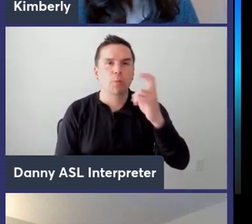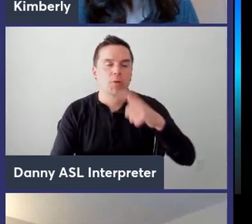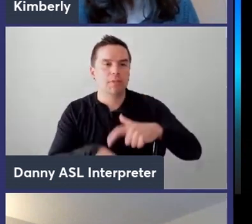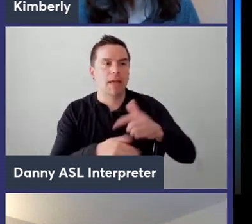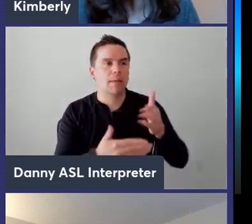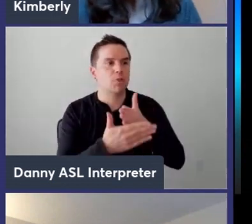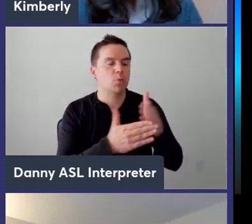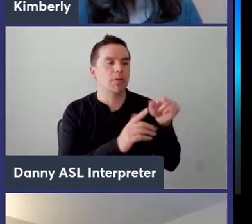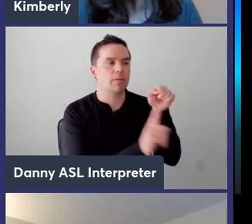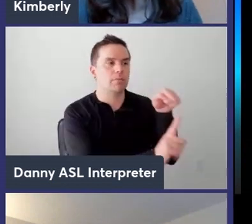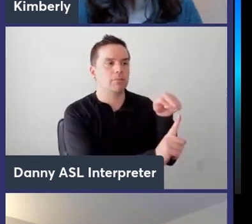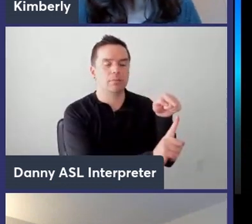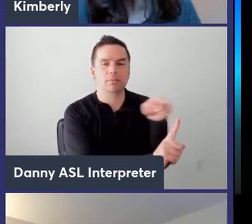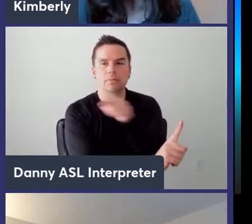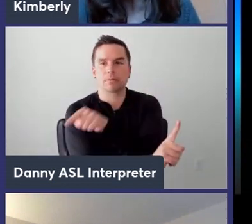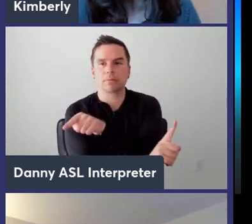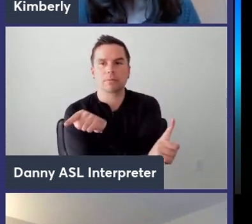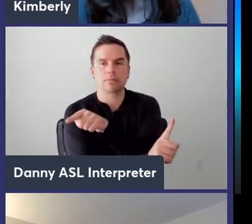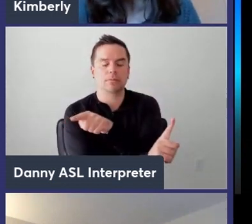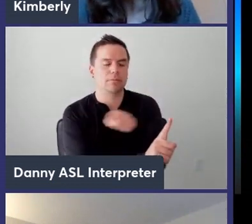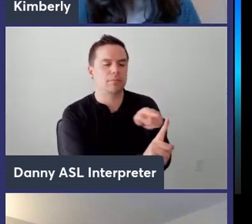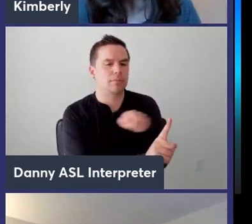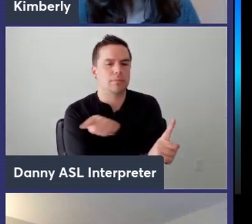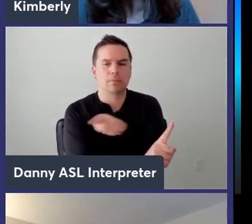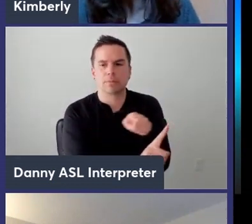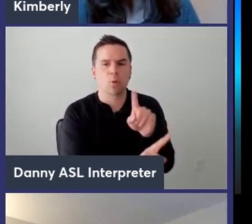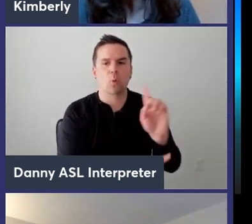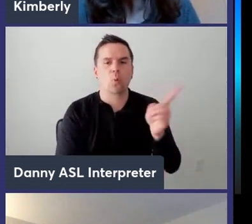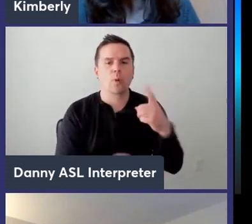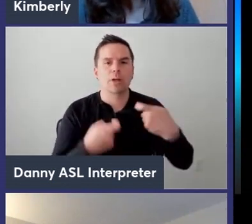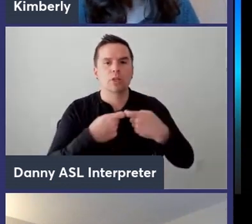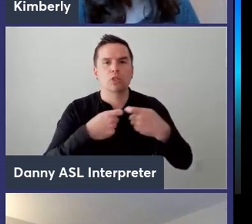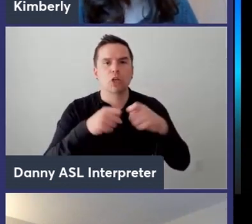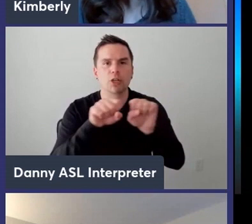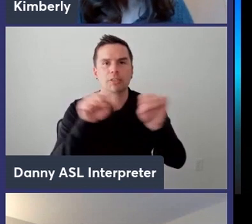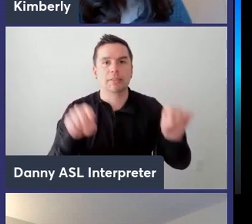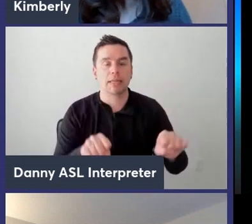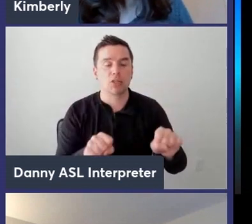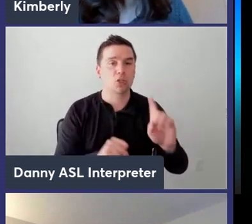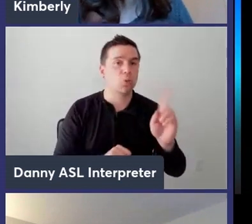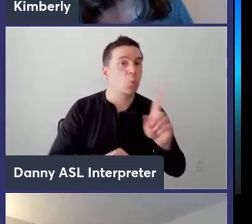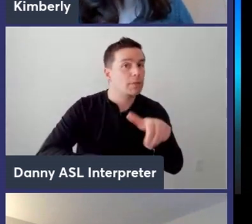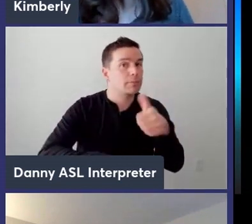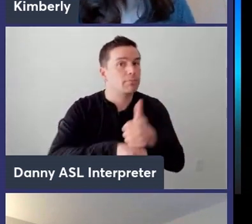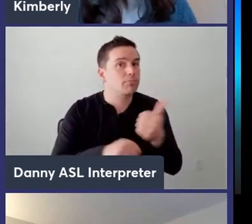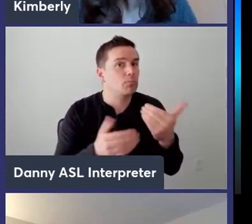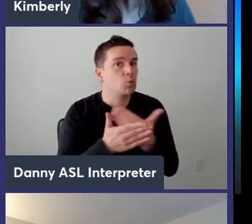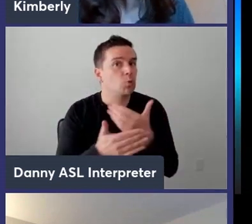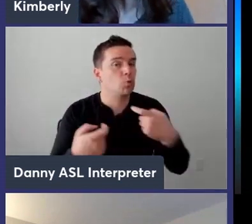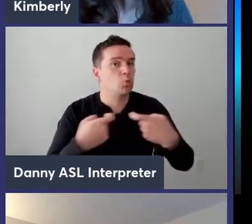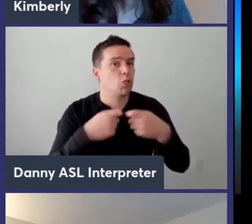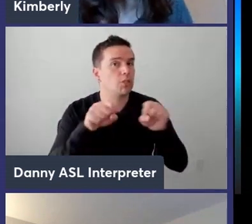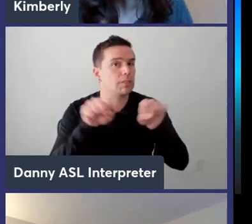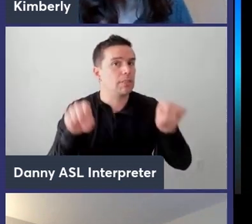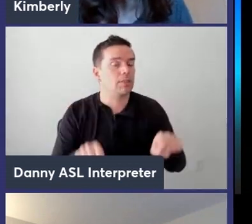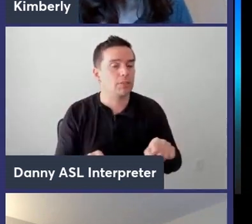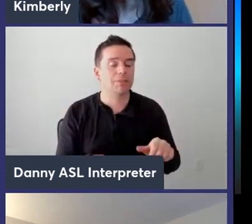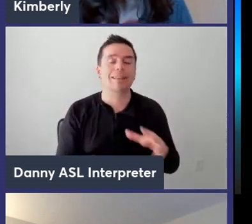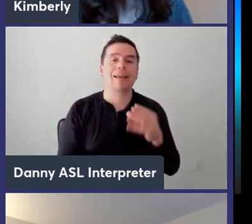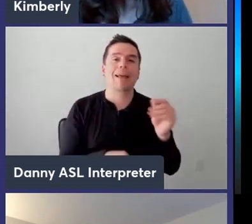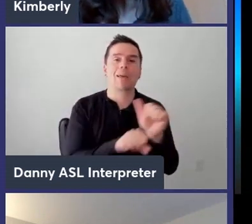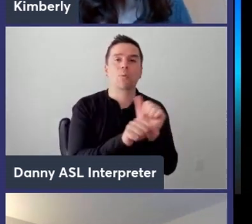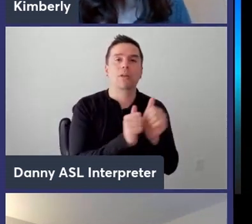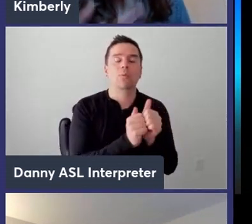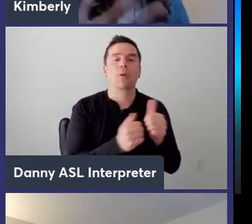charging stations, and help plan where we want to build the next charging stations. And also working with public policymakers on thinking